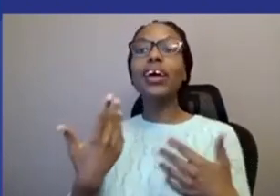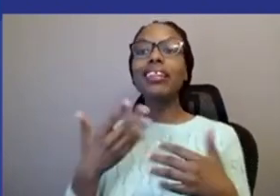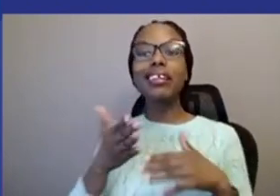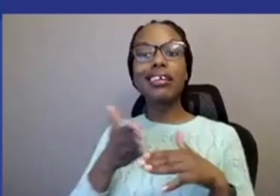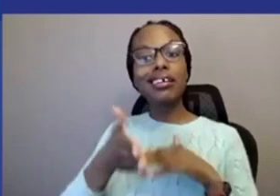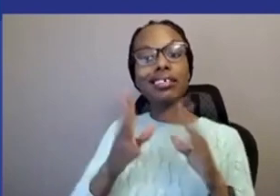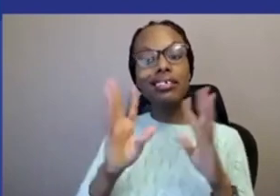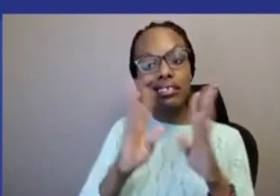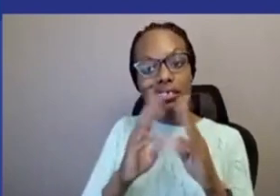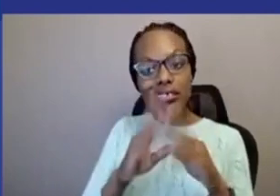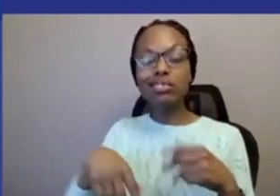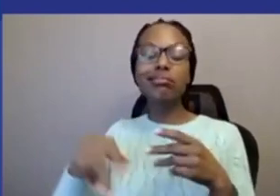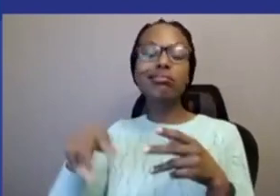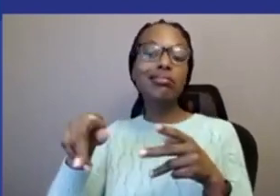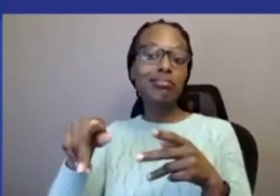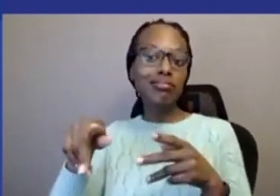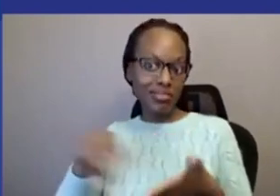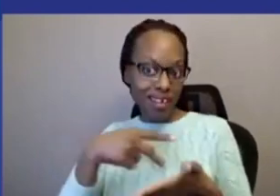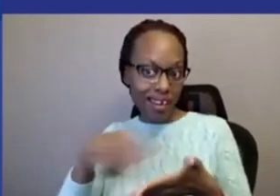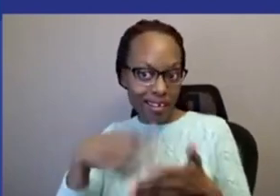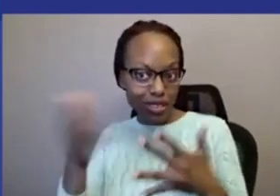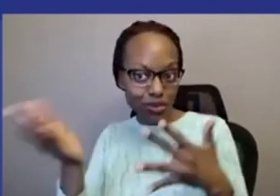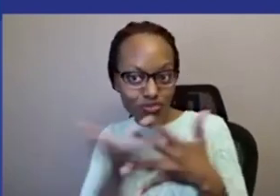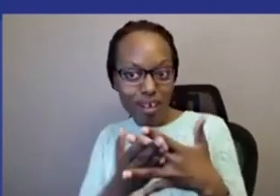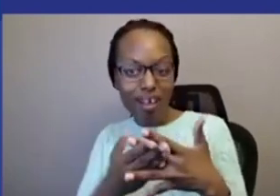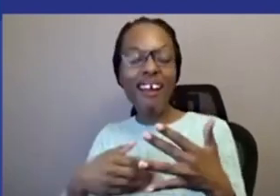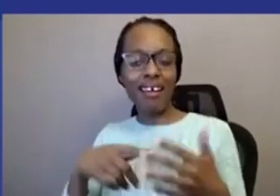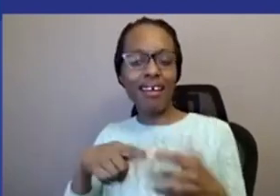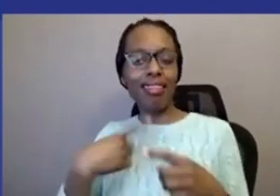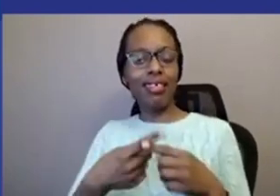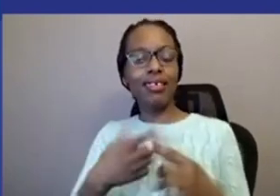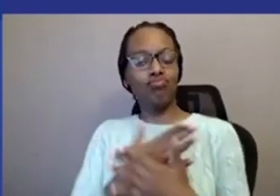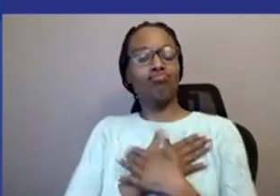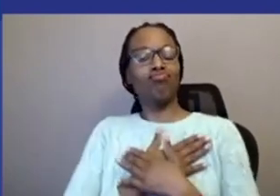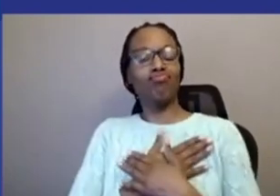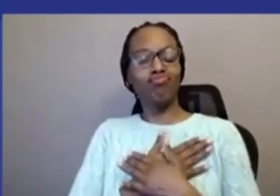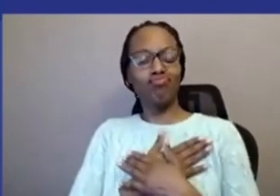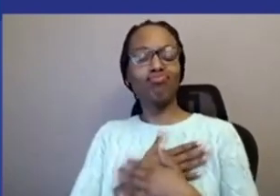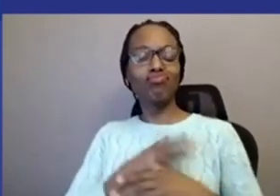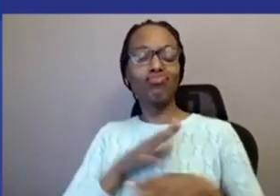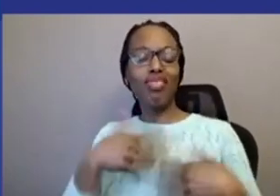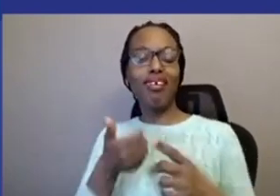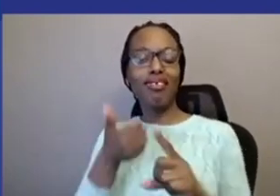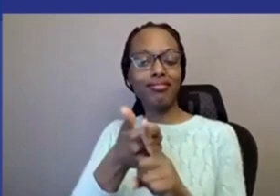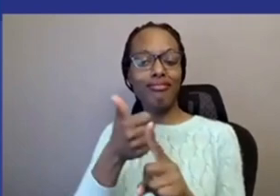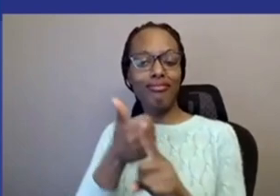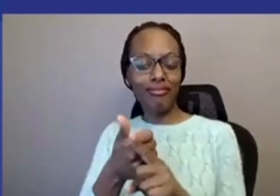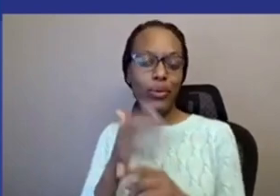for yourself. We will be in community with you tonight for our keynote session. Cheers.